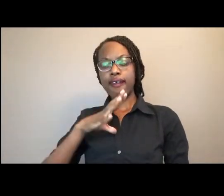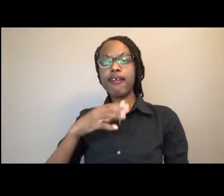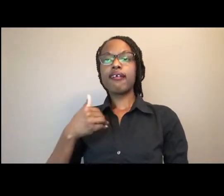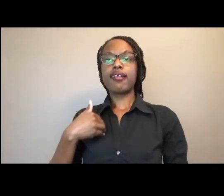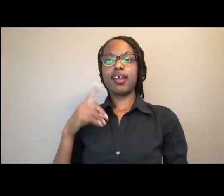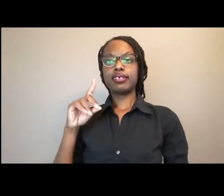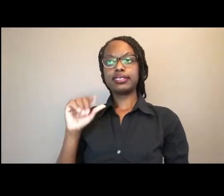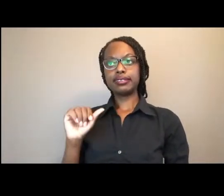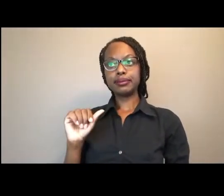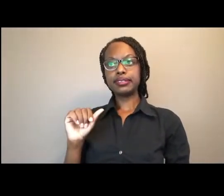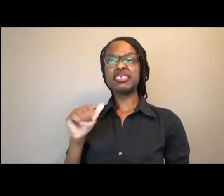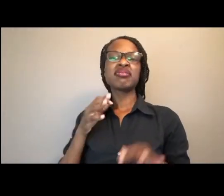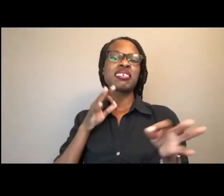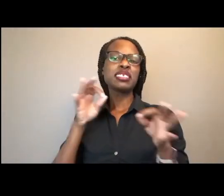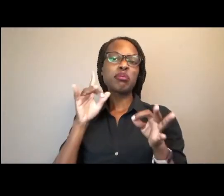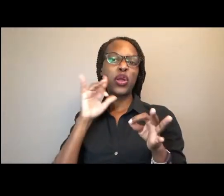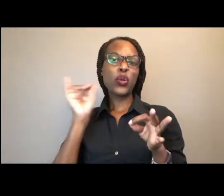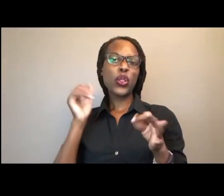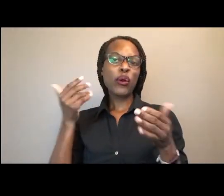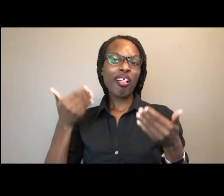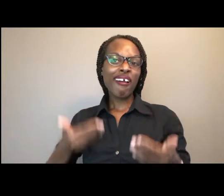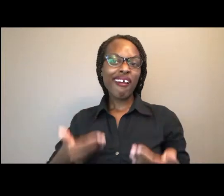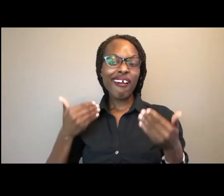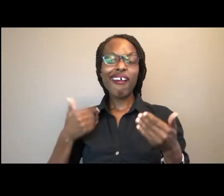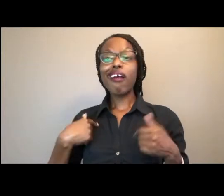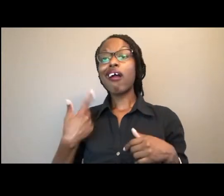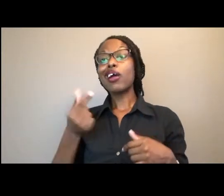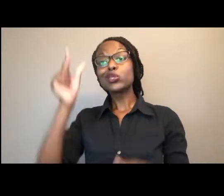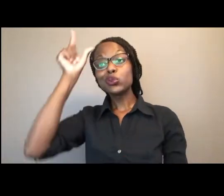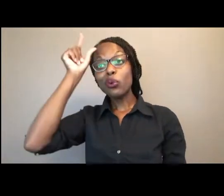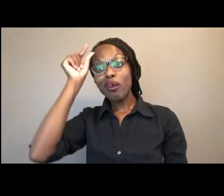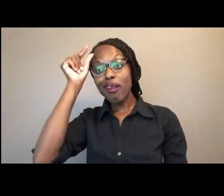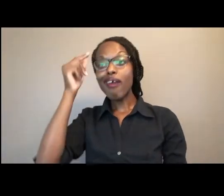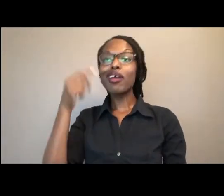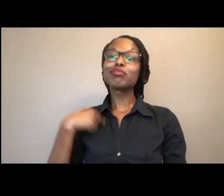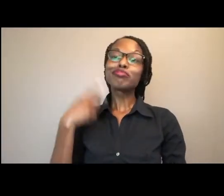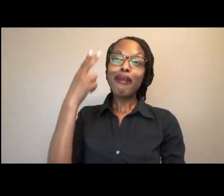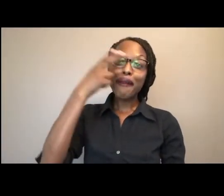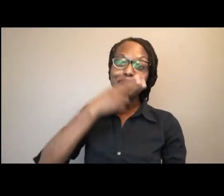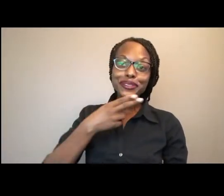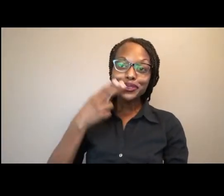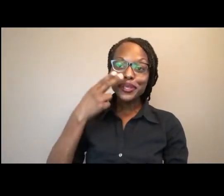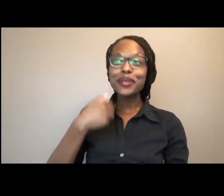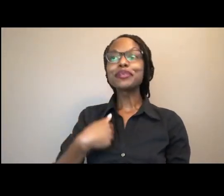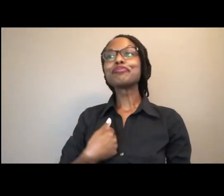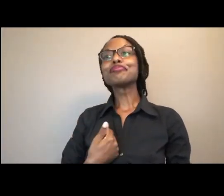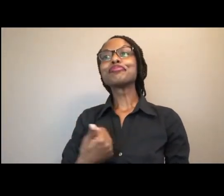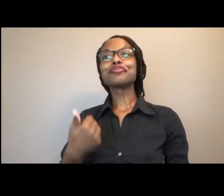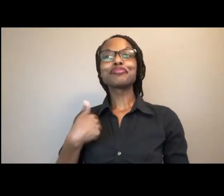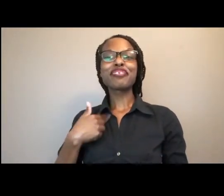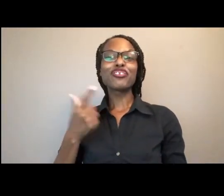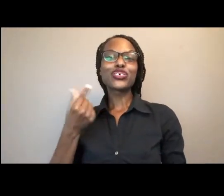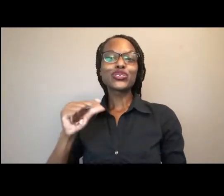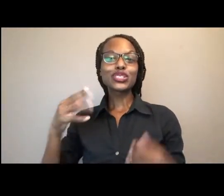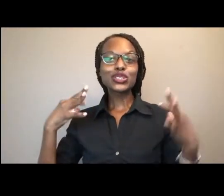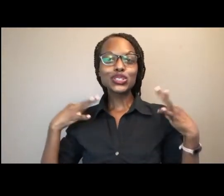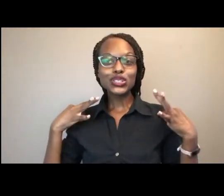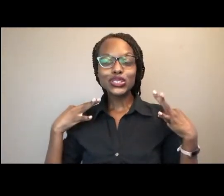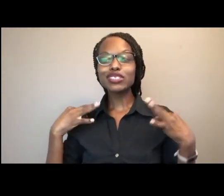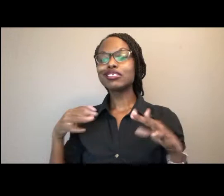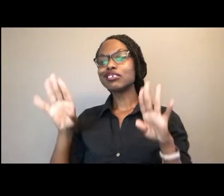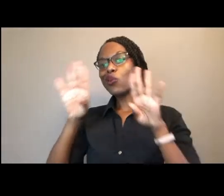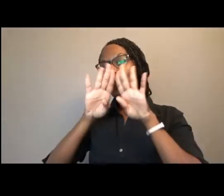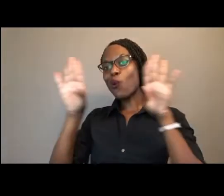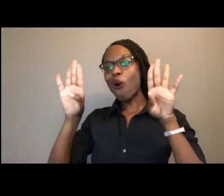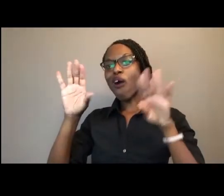and basketball shorts, and a coral wall in my background. I am Bernard